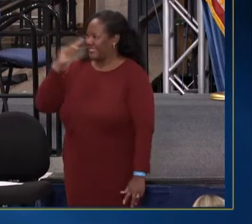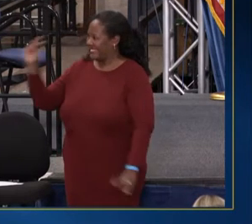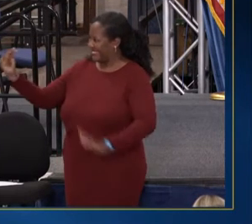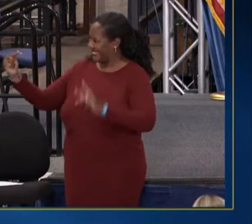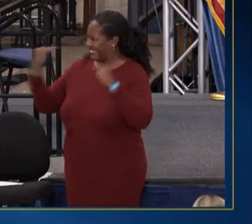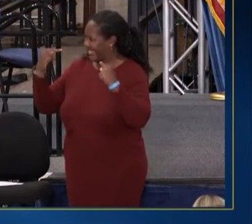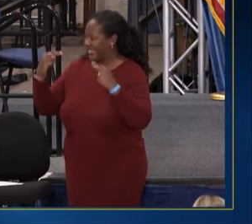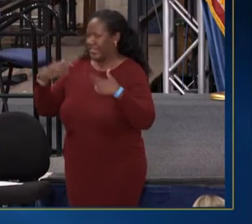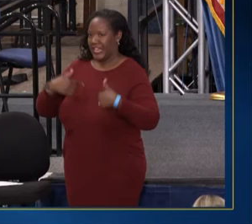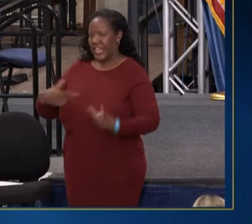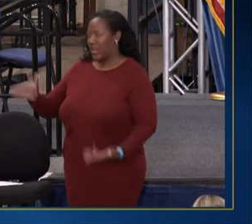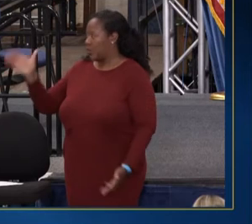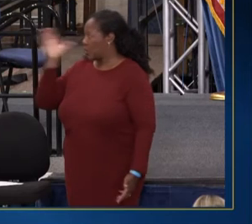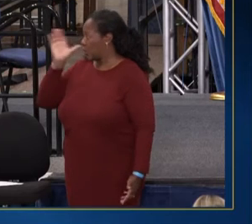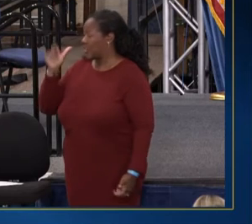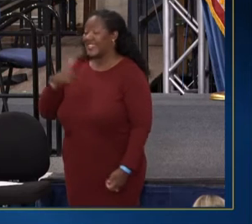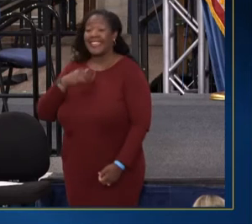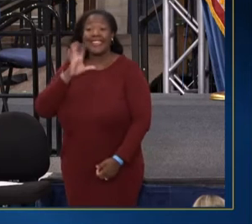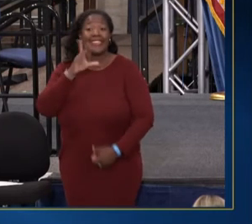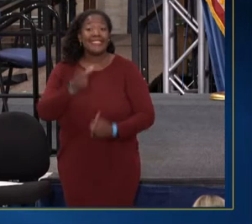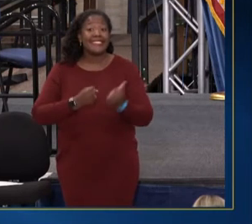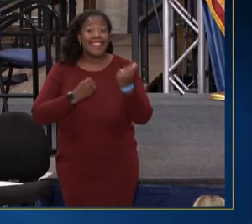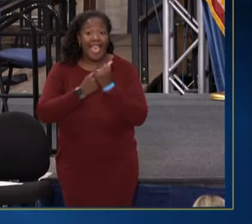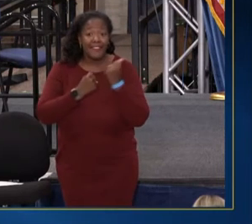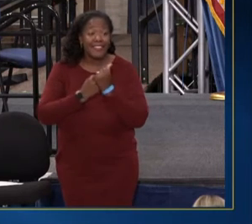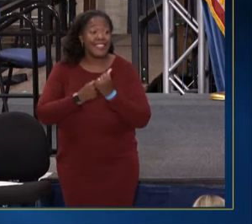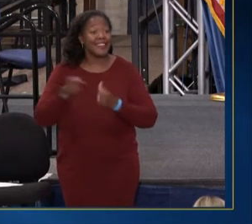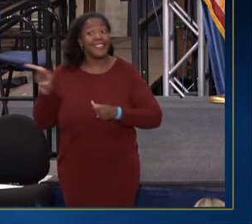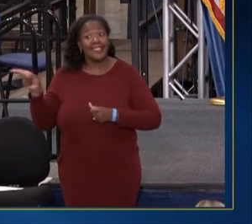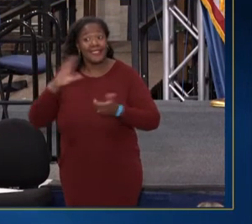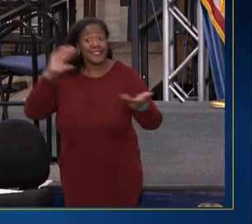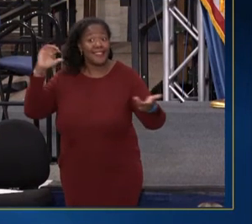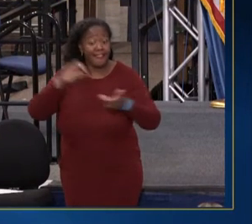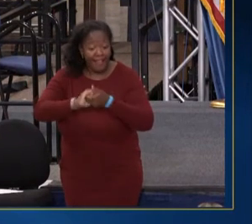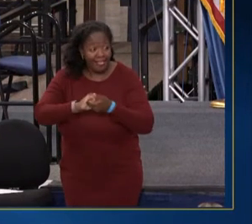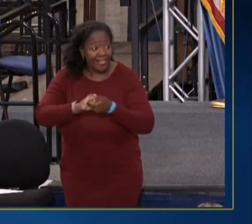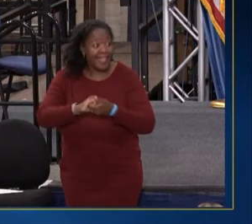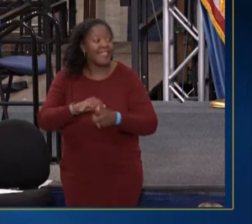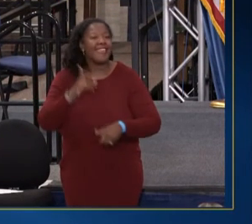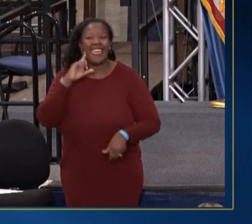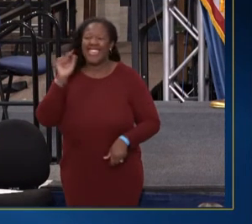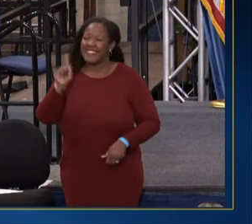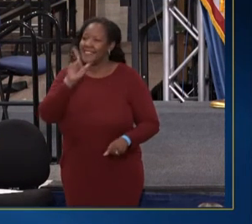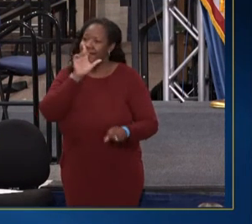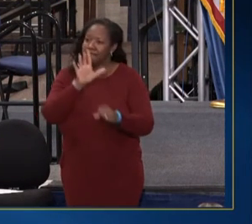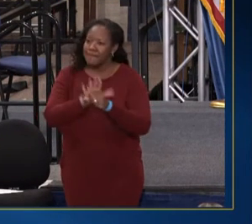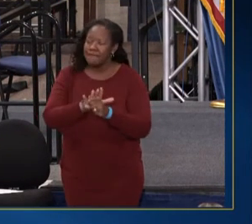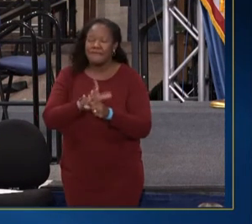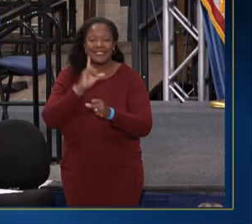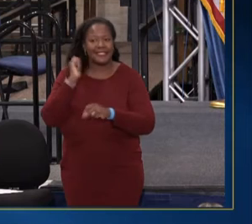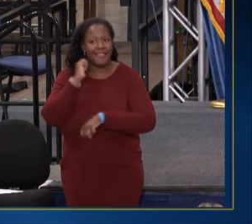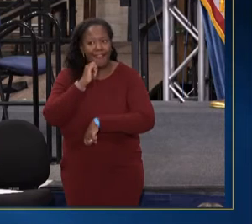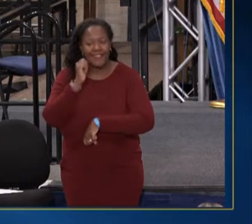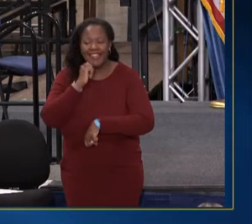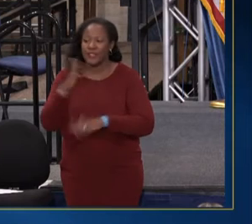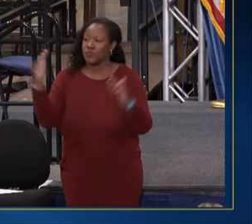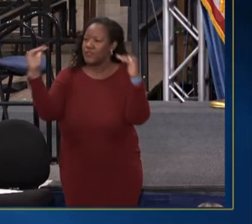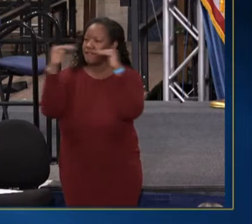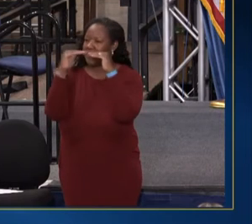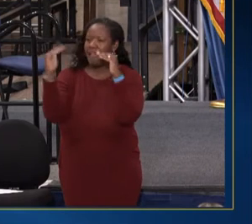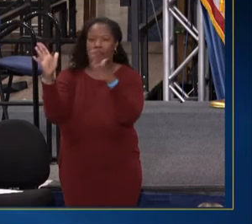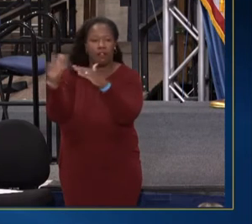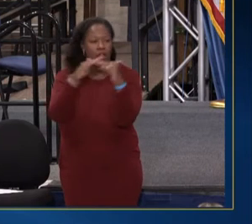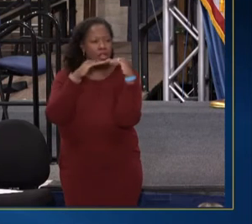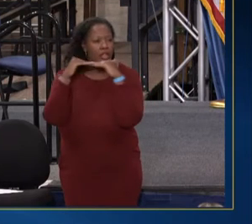Becerra is an advocate, an ally, and those of us who work at HHS see his commitment daily to the fair and equal treatment of all